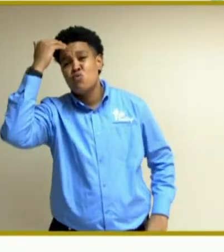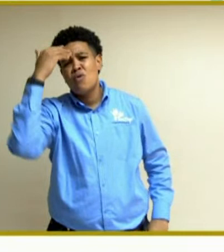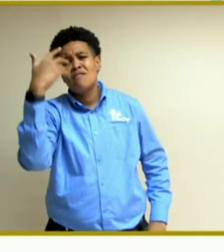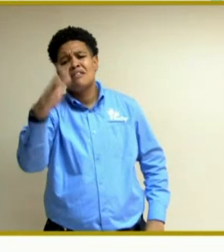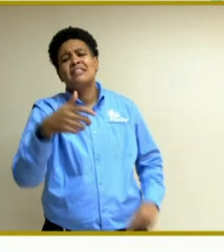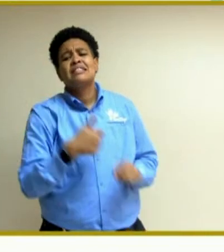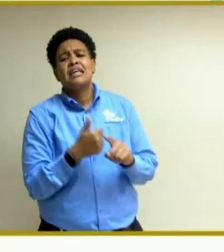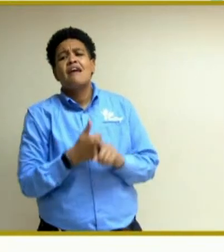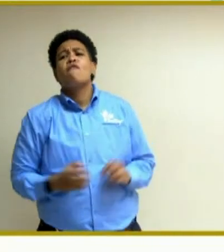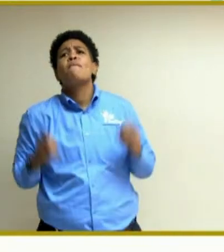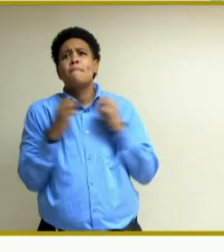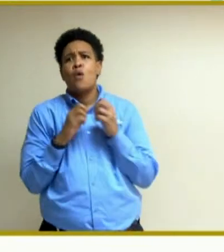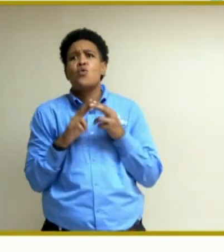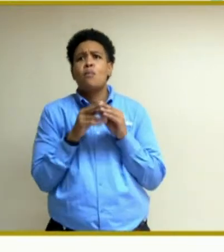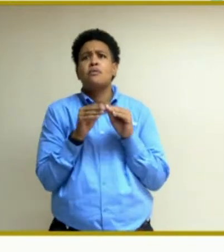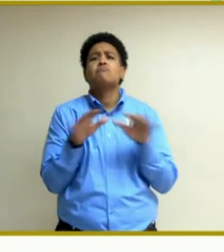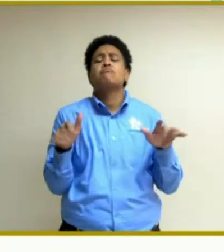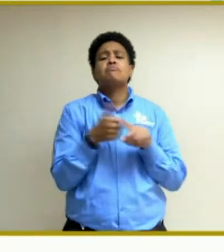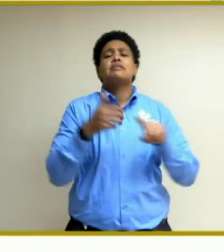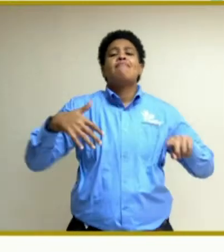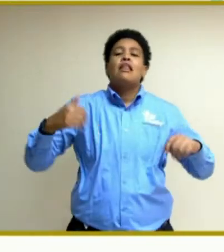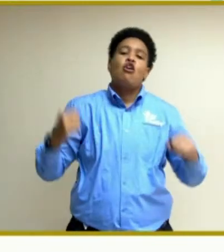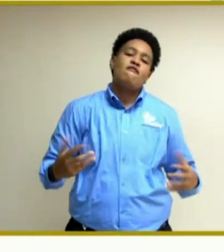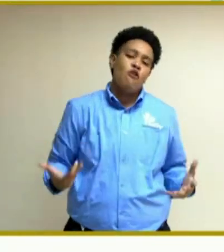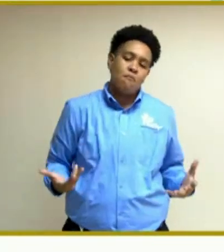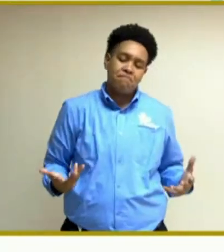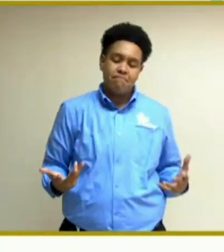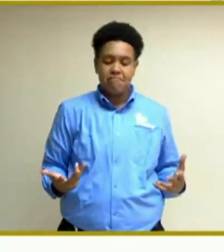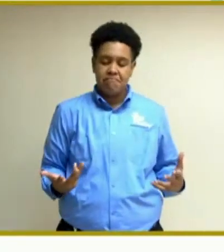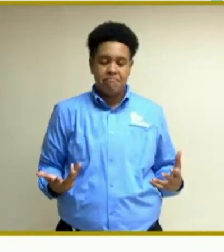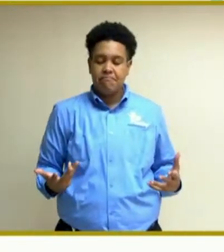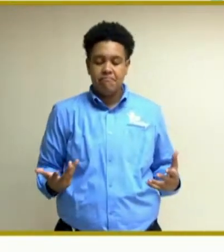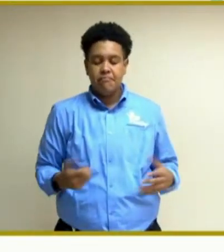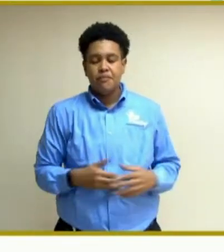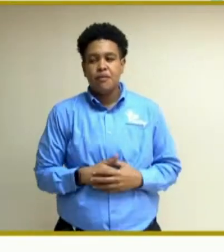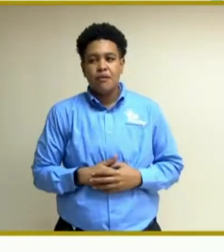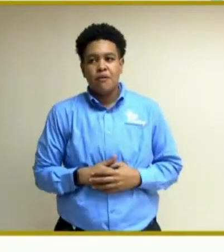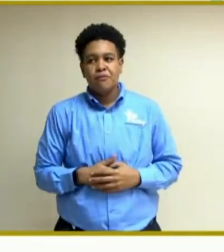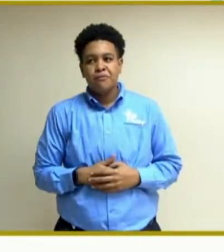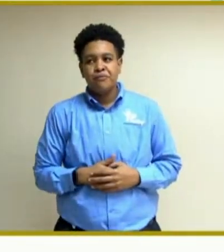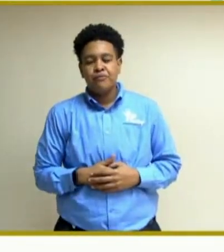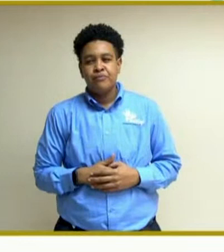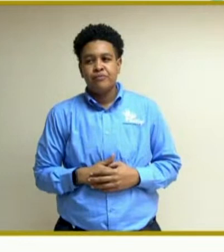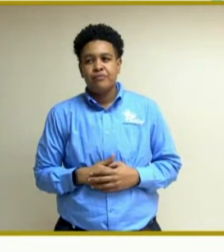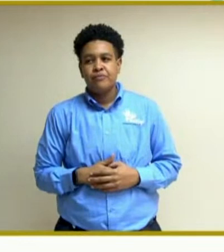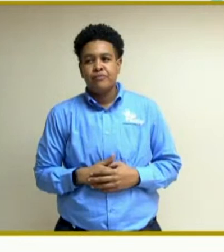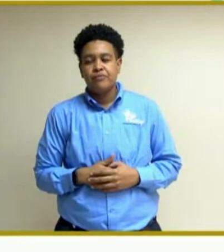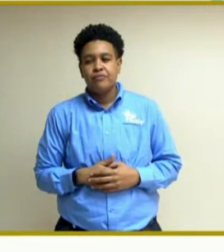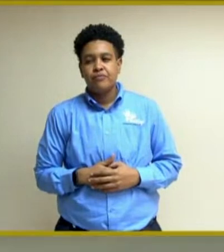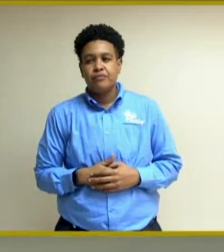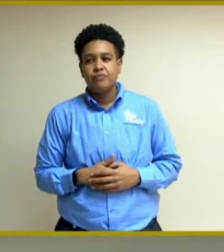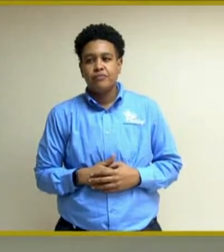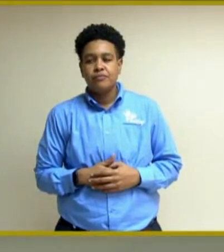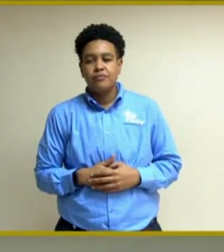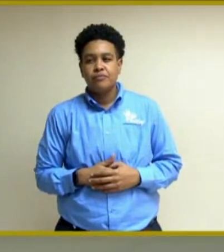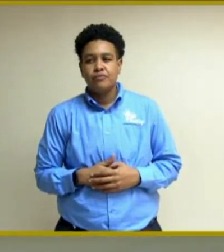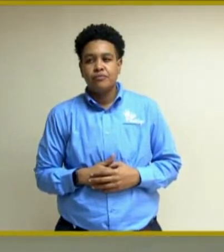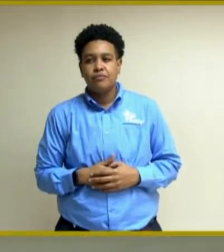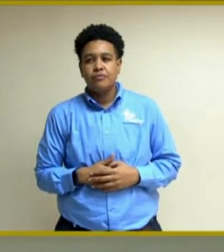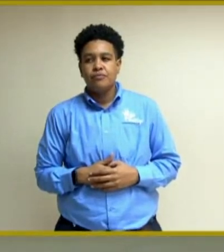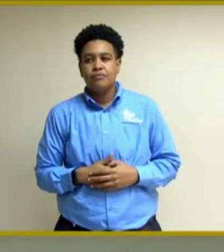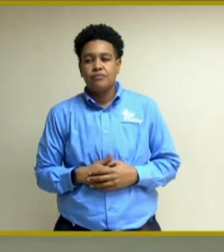there are more cases that have not been confirmed. So this looking very pink, so everybody is at